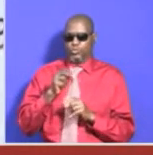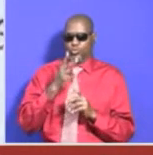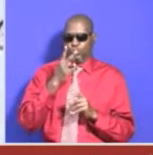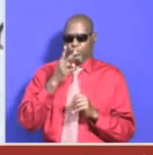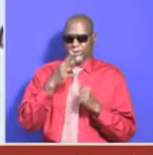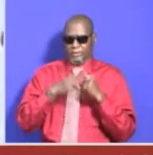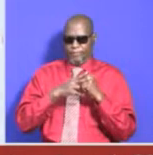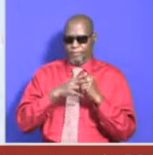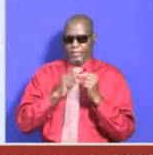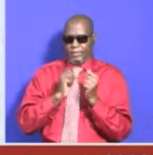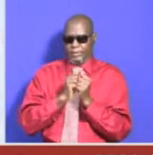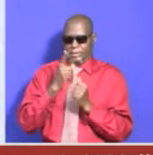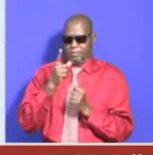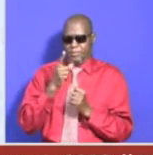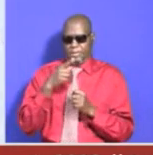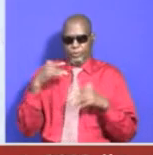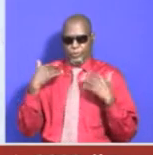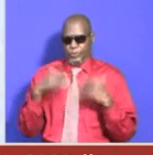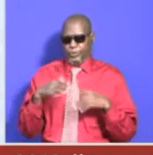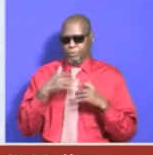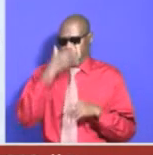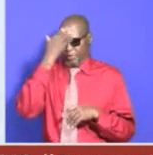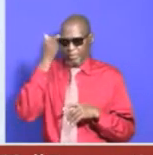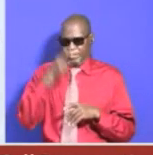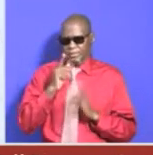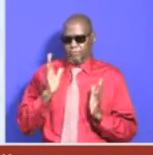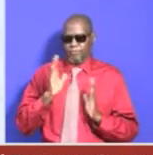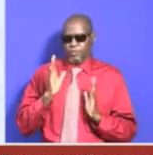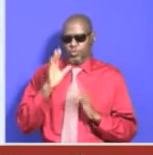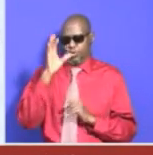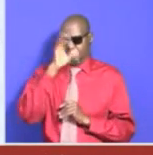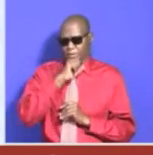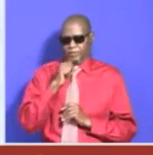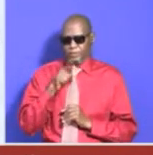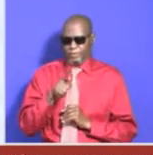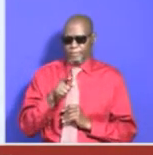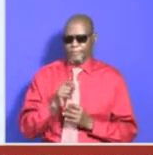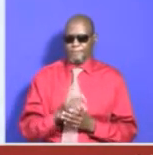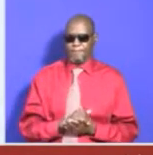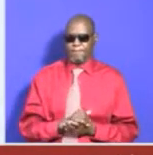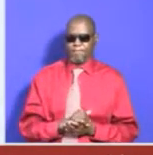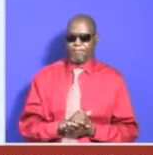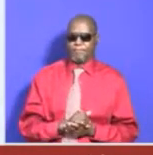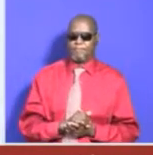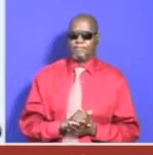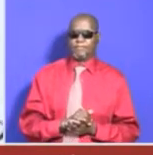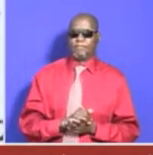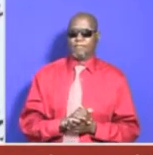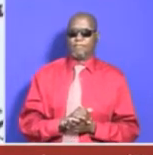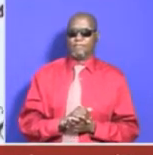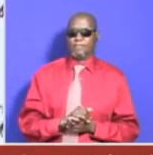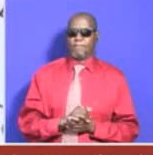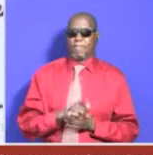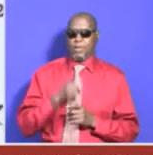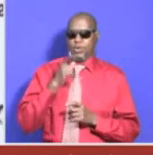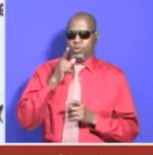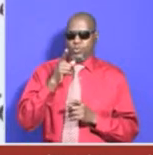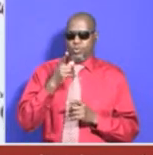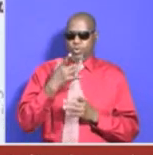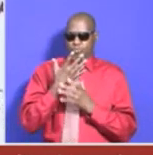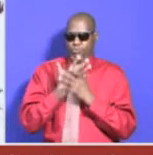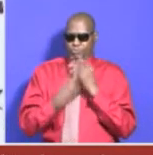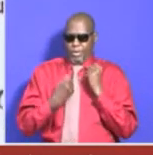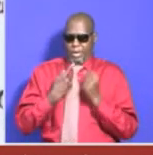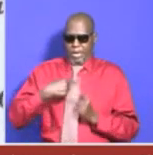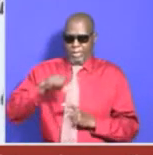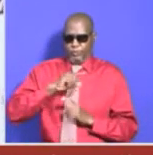that. We will truly miss you for that, and we really appreciate. We have called you, we have never come to you, and you have never let us